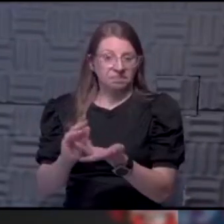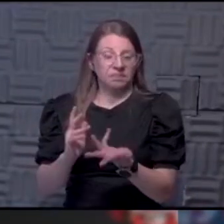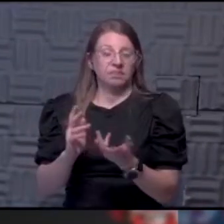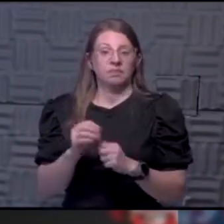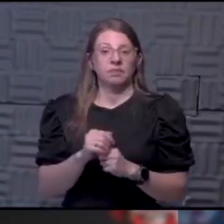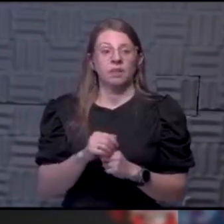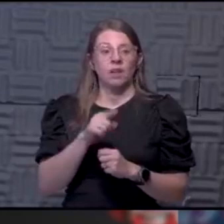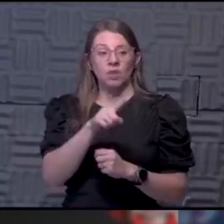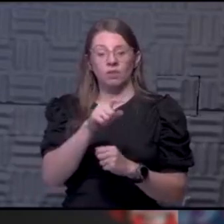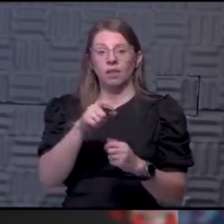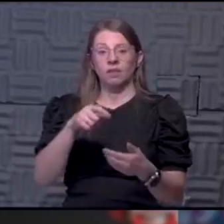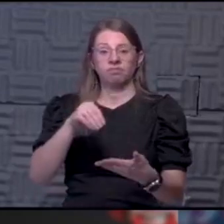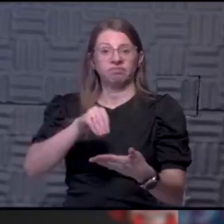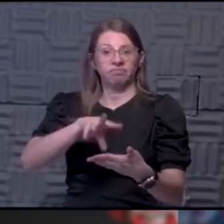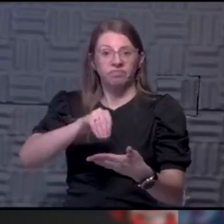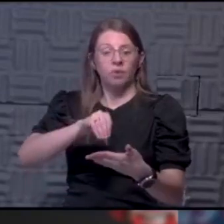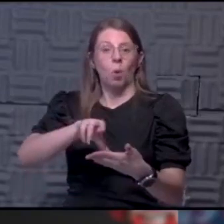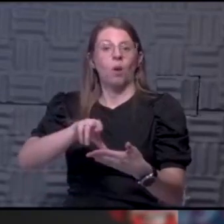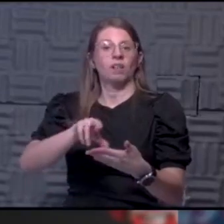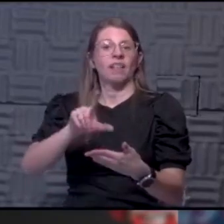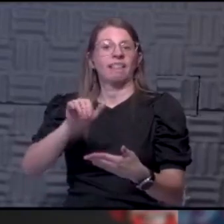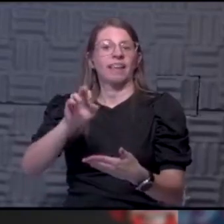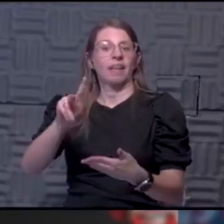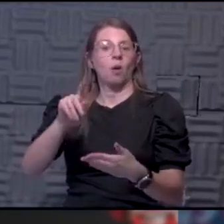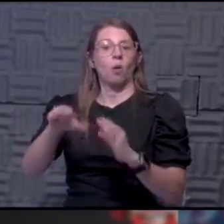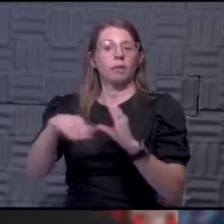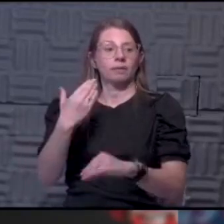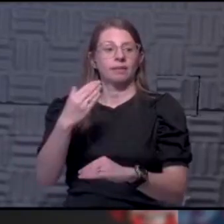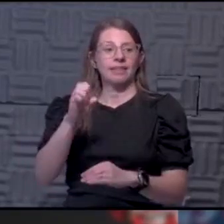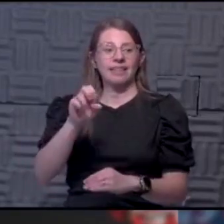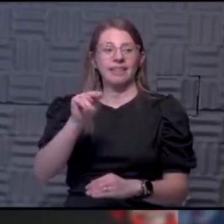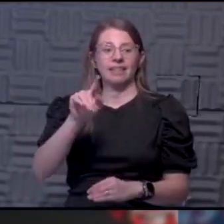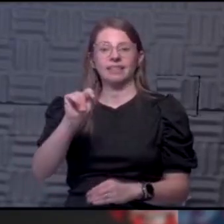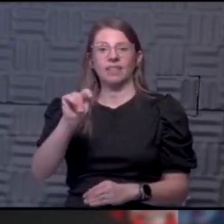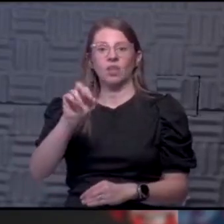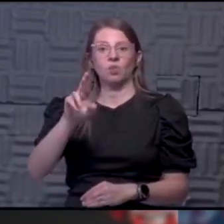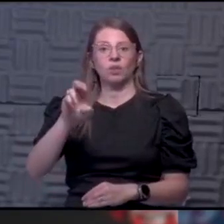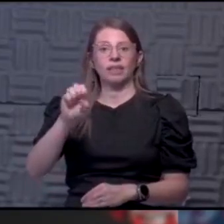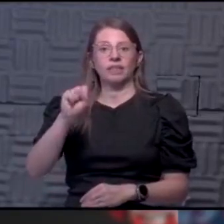either to the link or scan the QR code or email us at